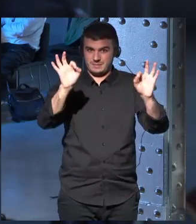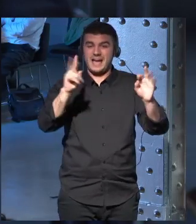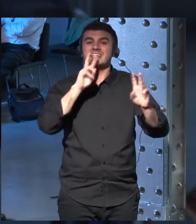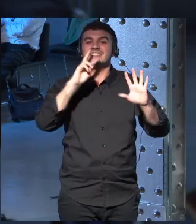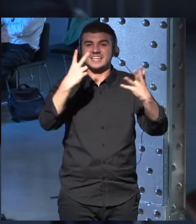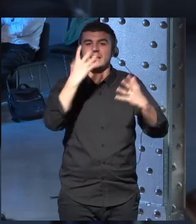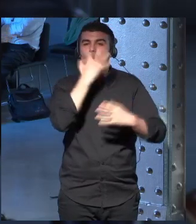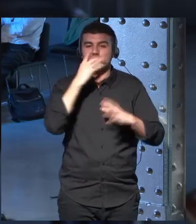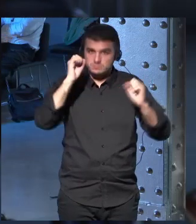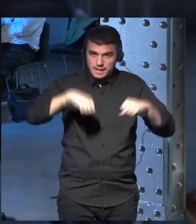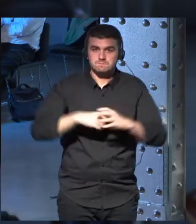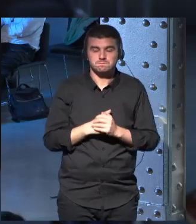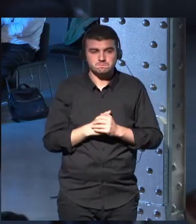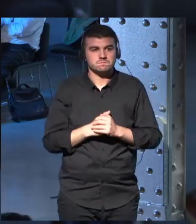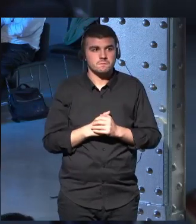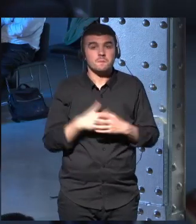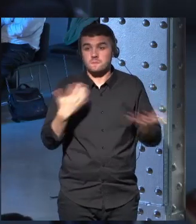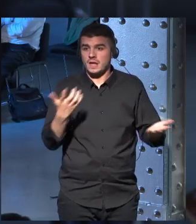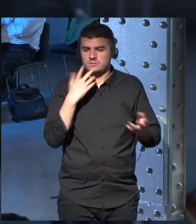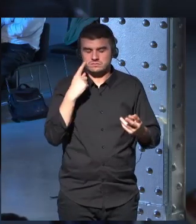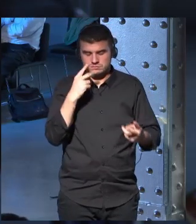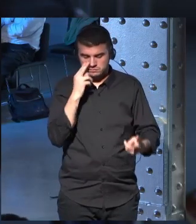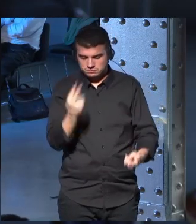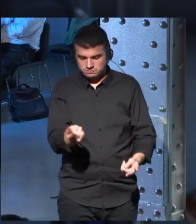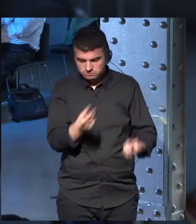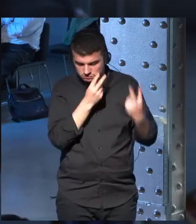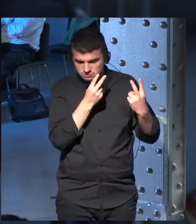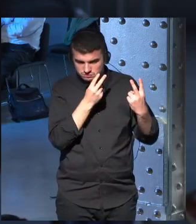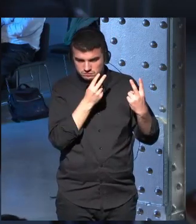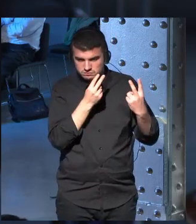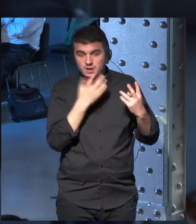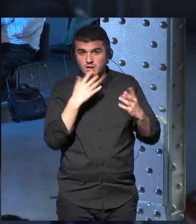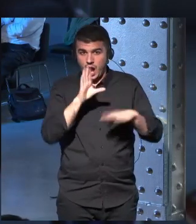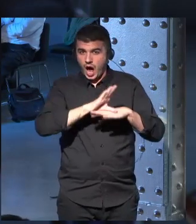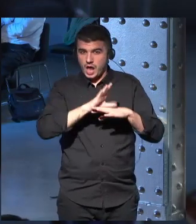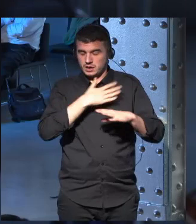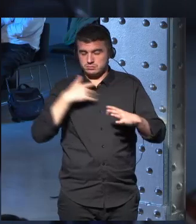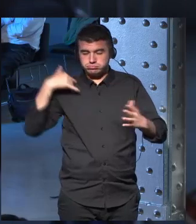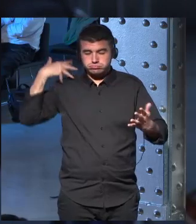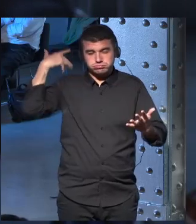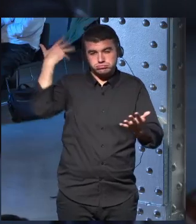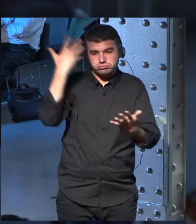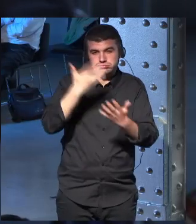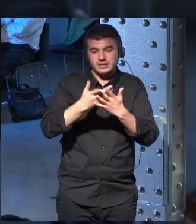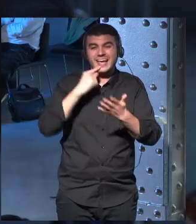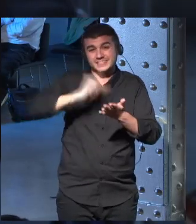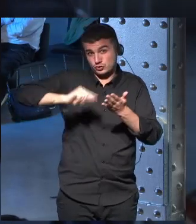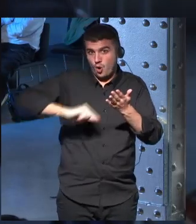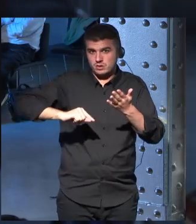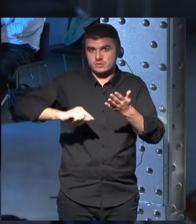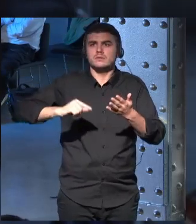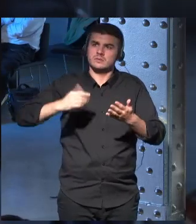As I look back over my career as a writer, which now extends over 5